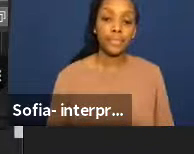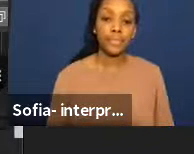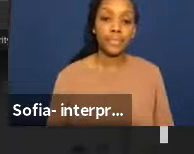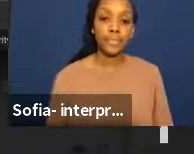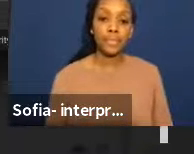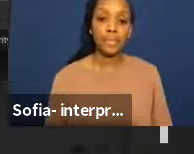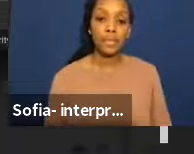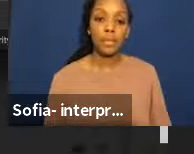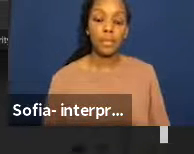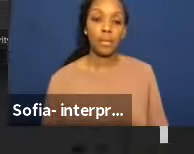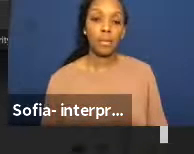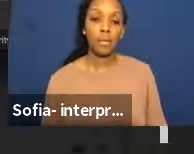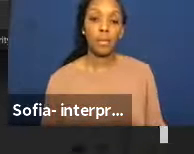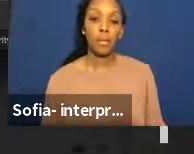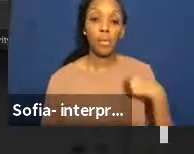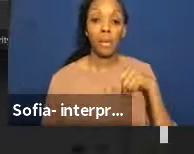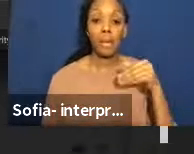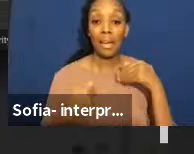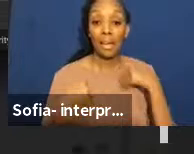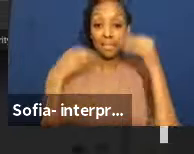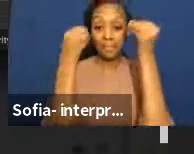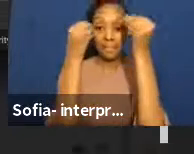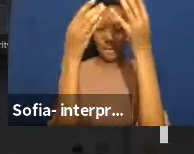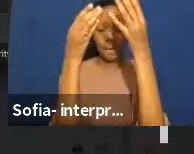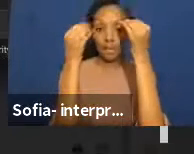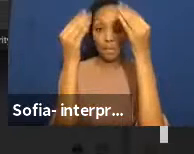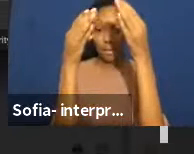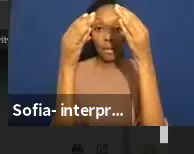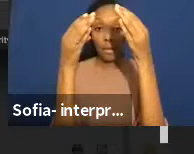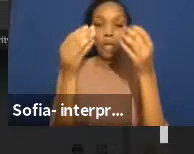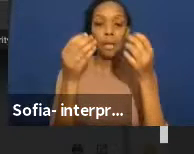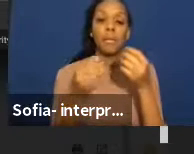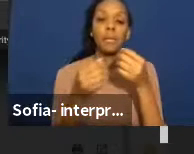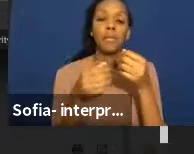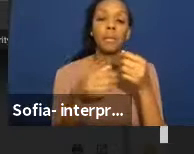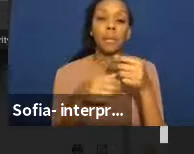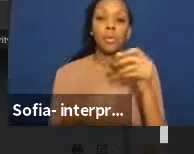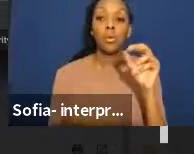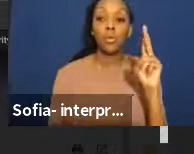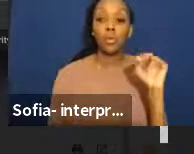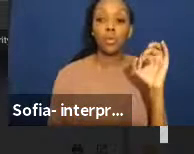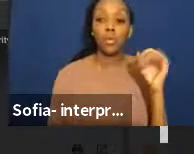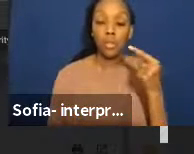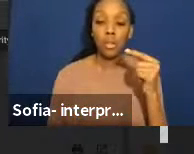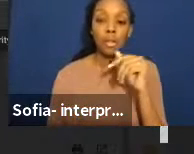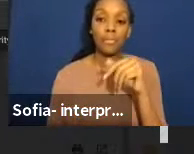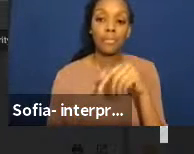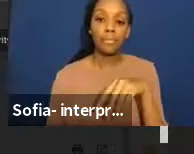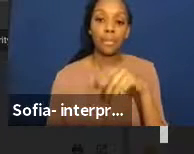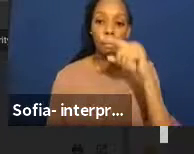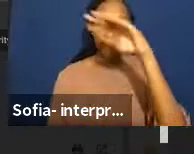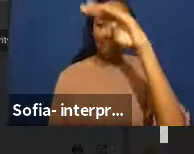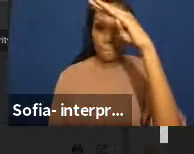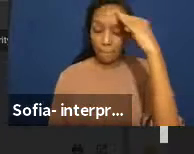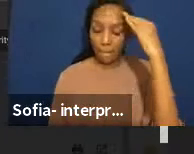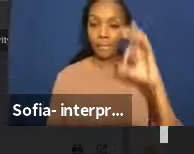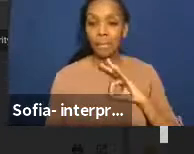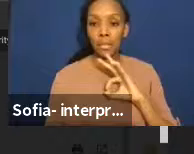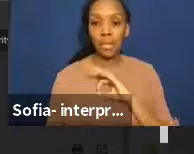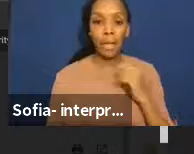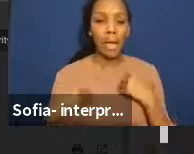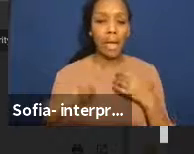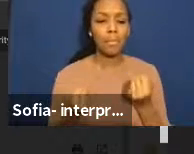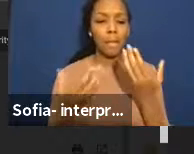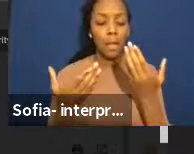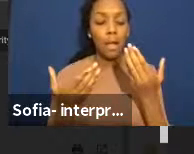Tanisha and I got information regarding how many African American faculty are at UNCG, and these are just the numbers, and I wanted to share